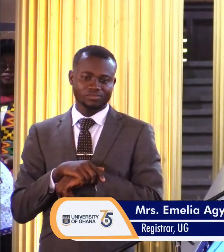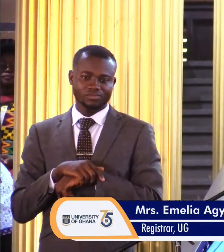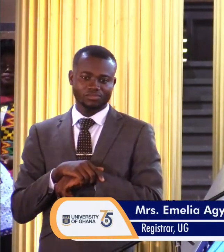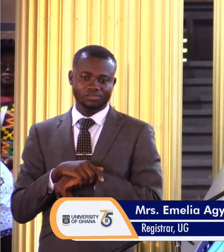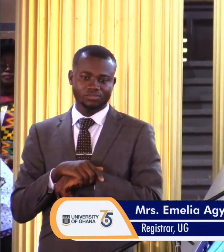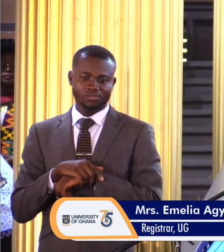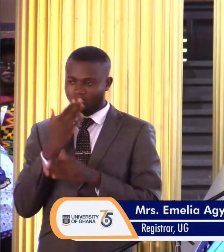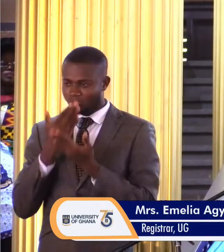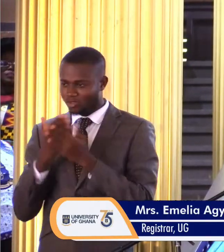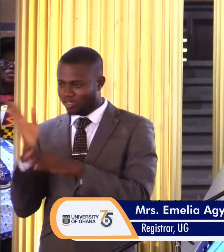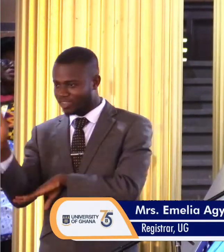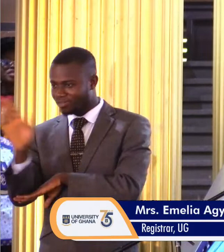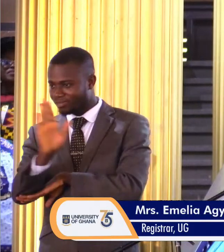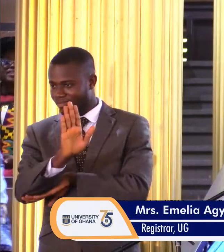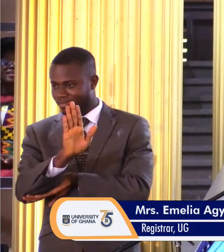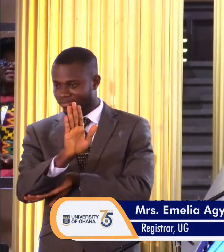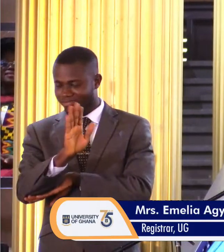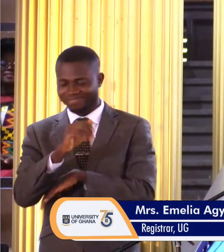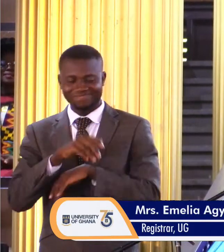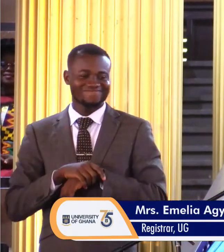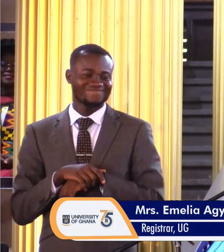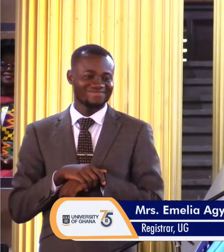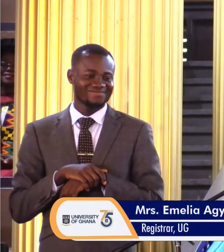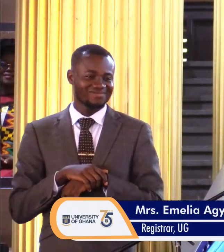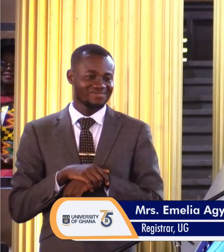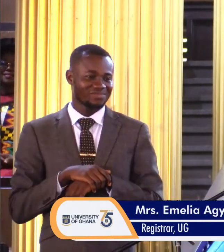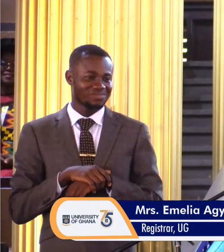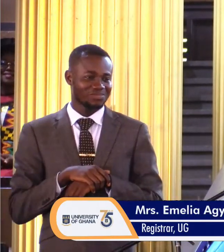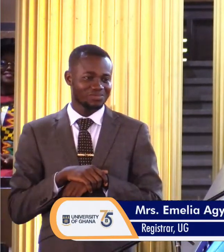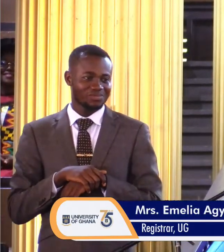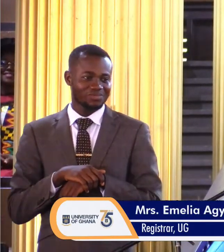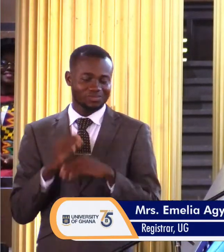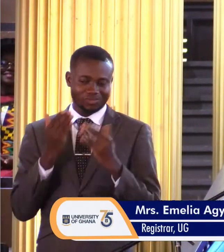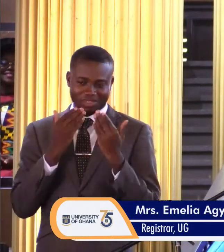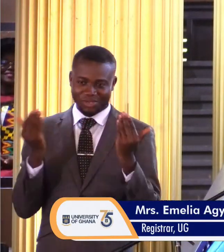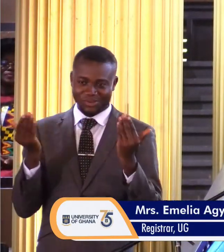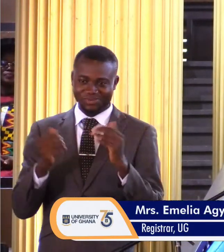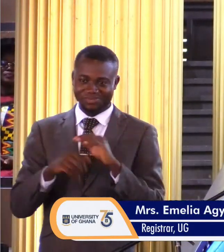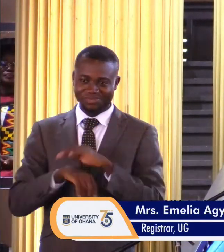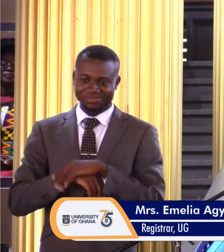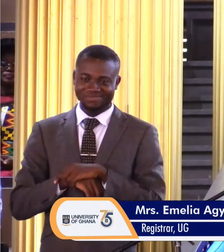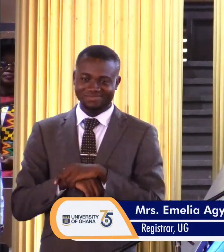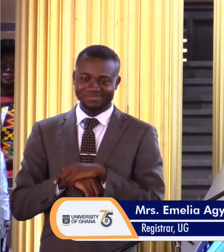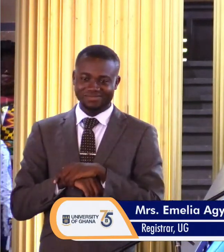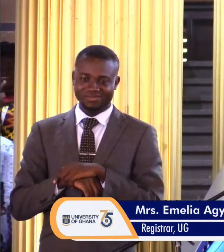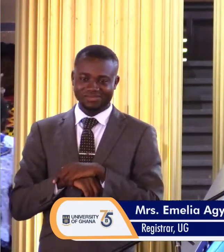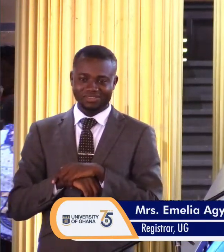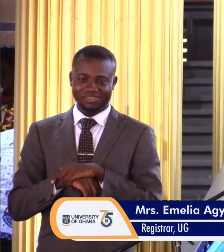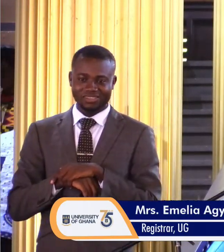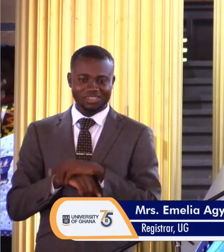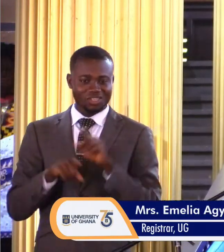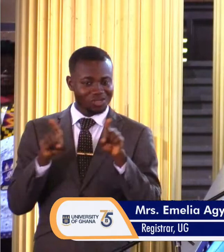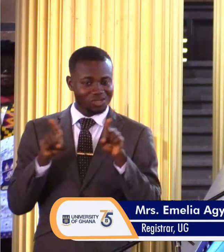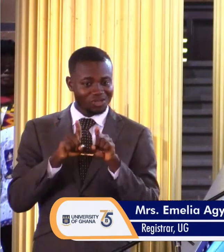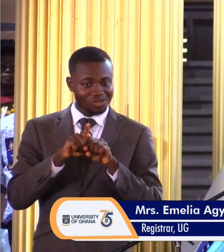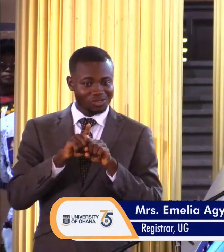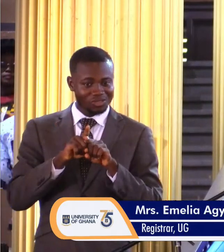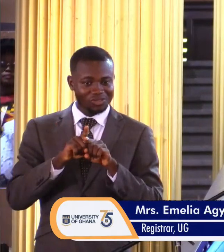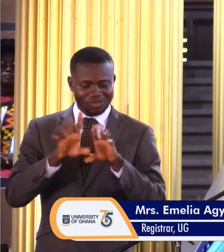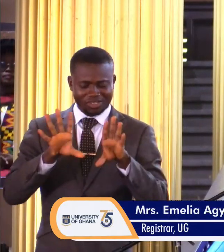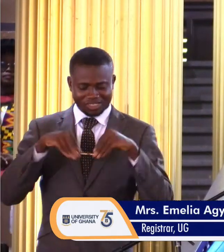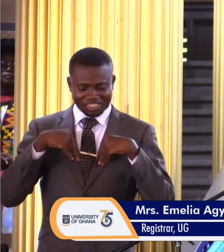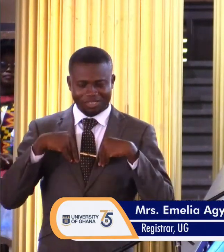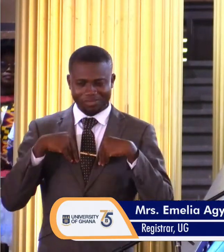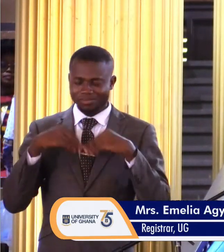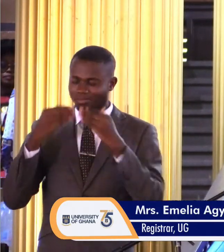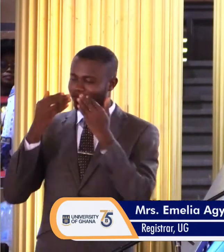Good evening to you all. Thank you. We also acknowledge all of those who are joining